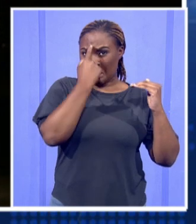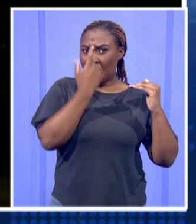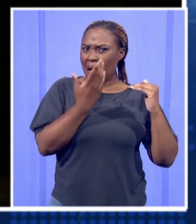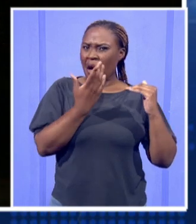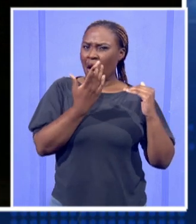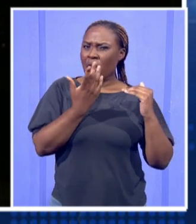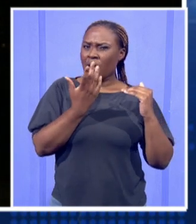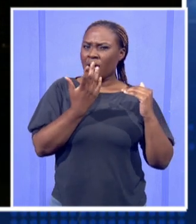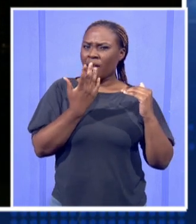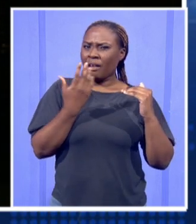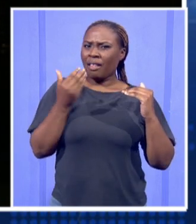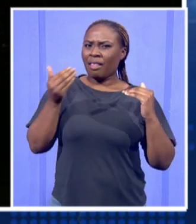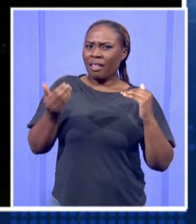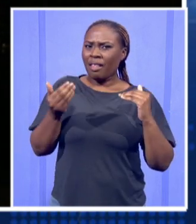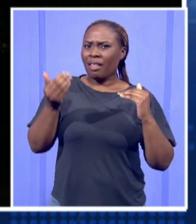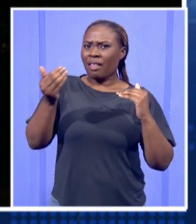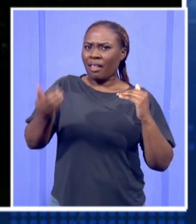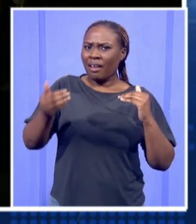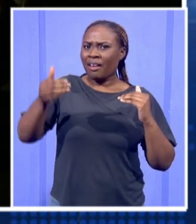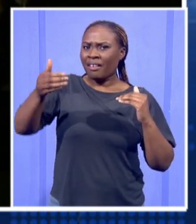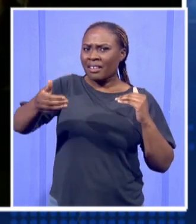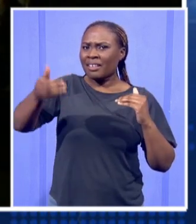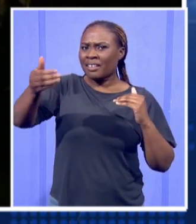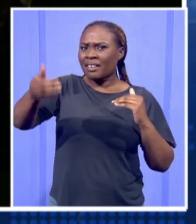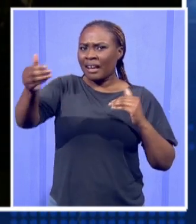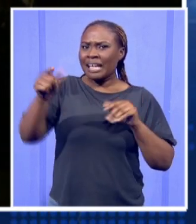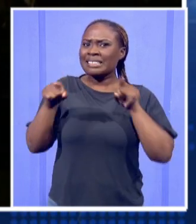that a pattern that I should be noting?